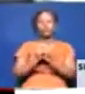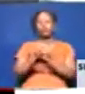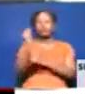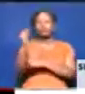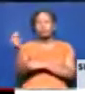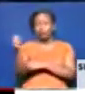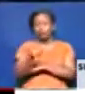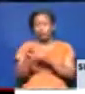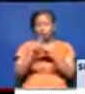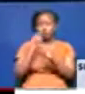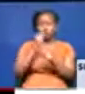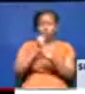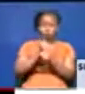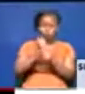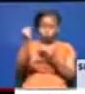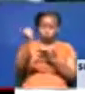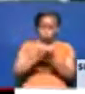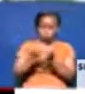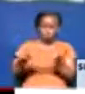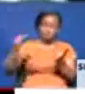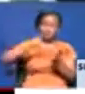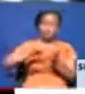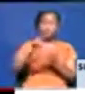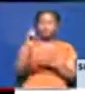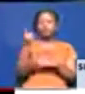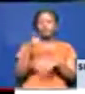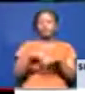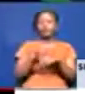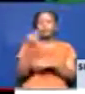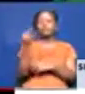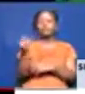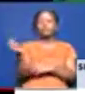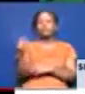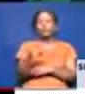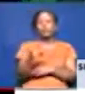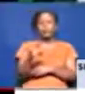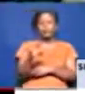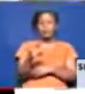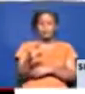employment increased for the first time in 3 months. Ndutamokami for Prime Edition.